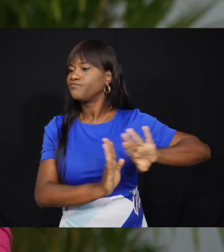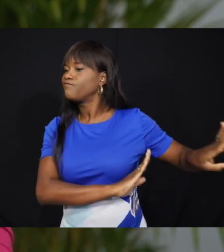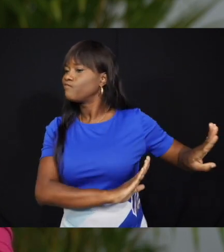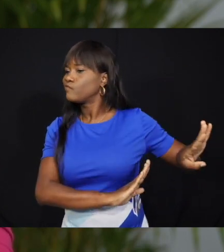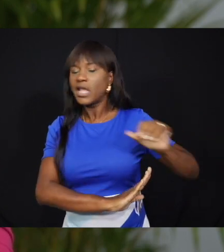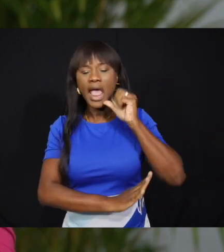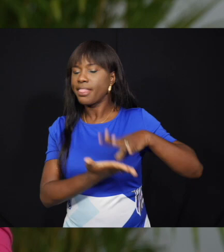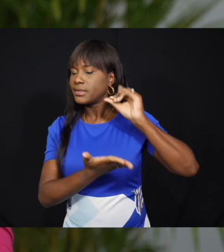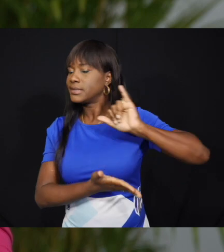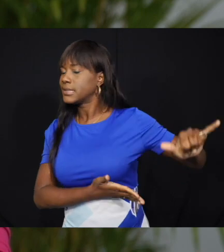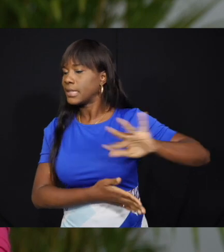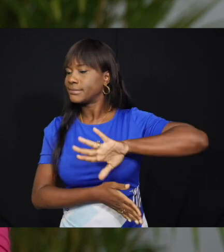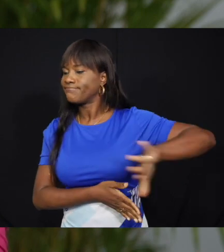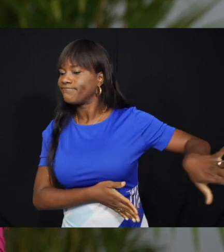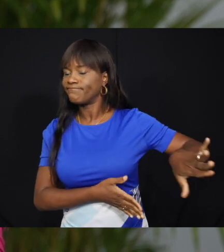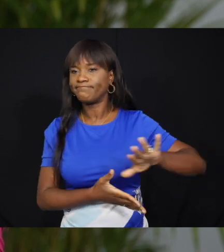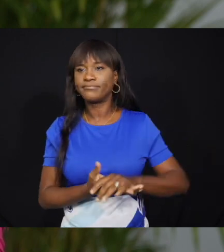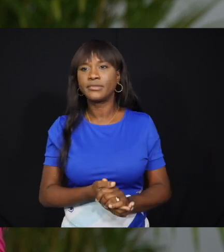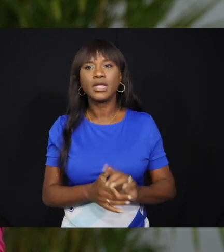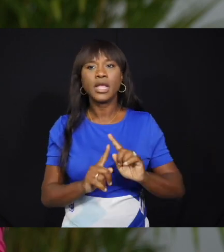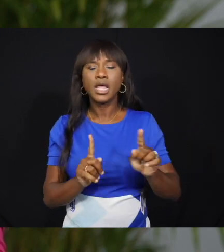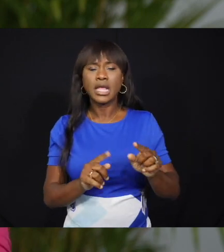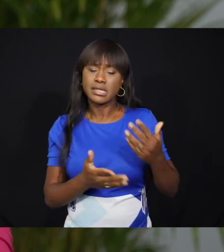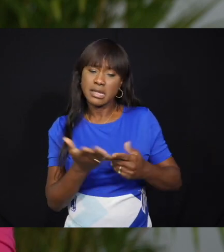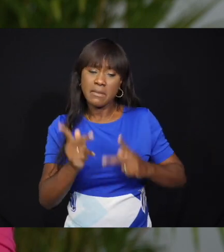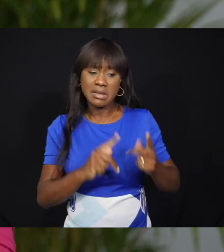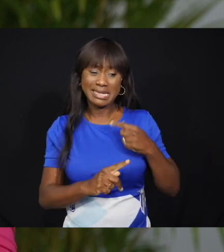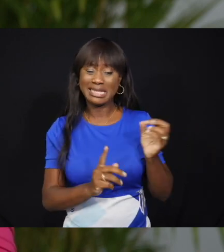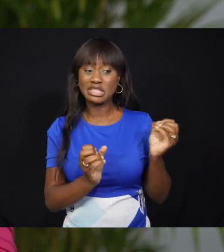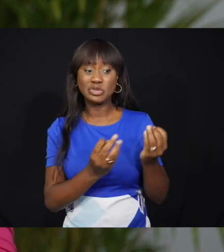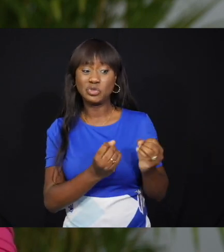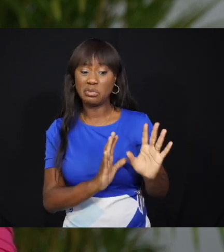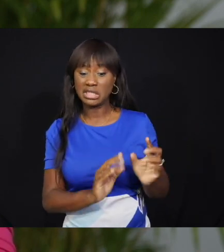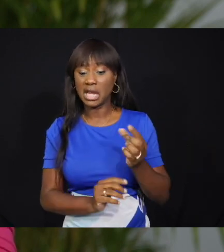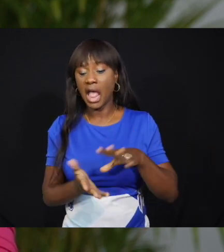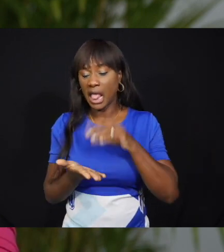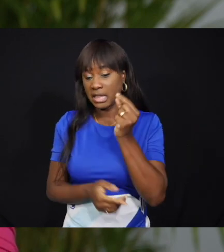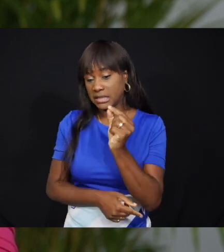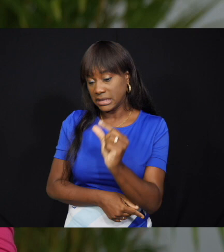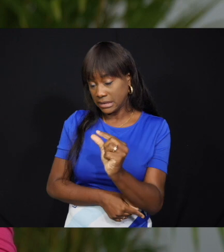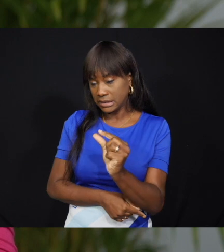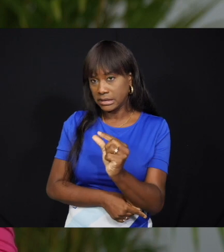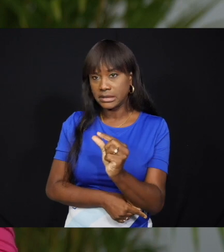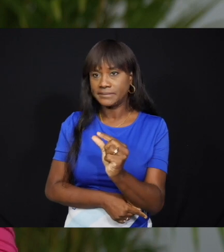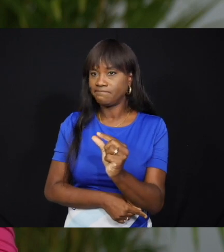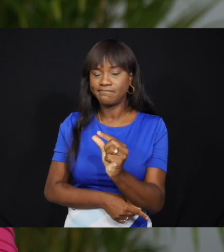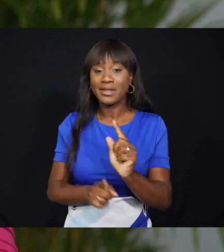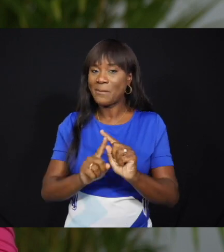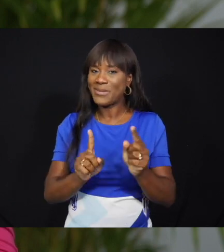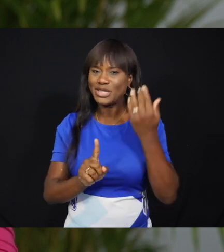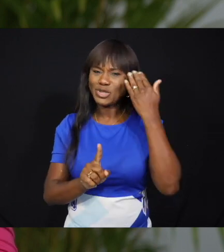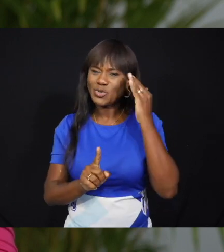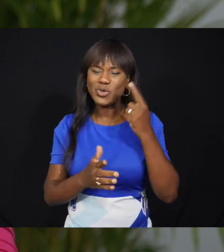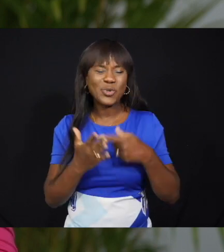say this is what, because I know of some of them who have closed themselves, you know. They have locked down and said, I am not